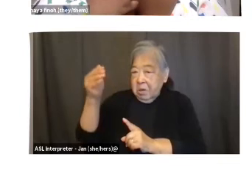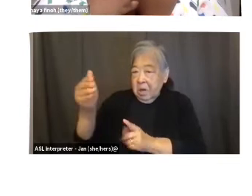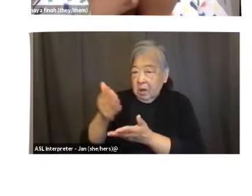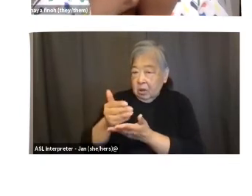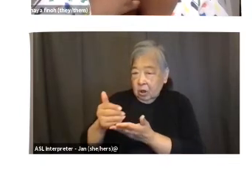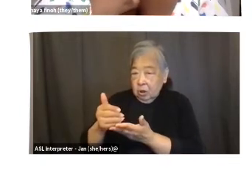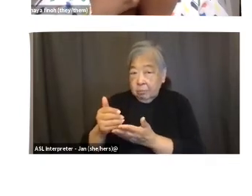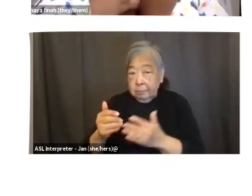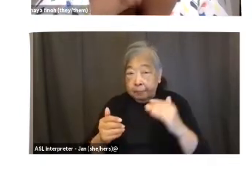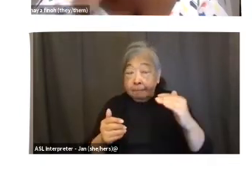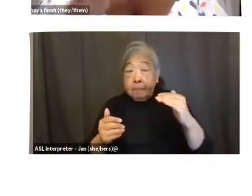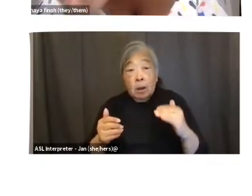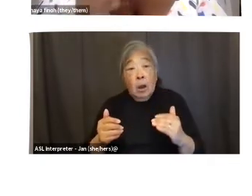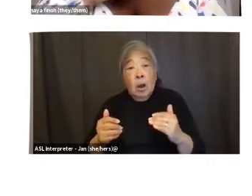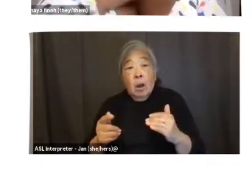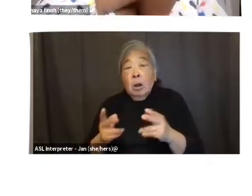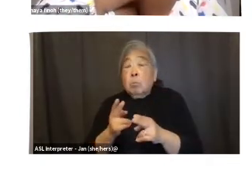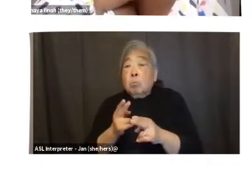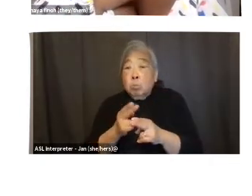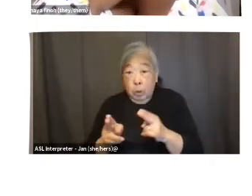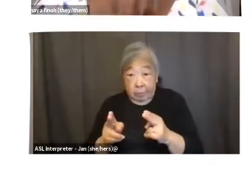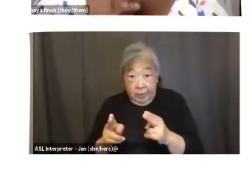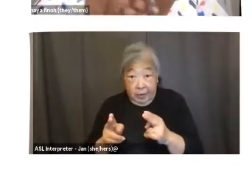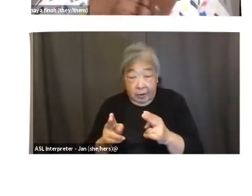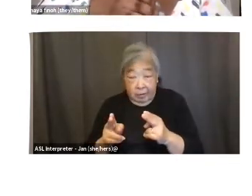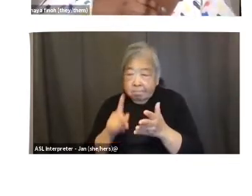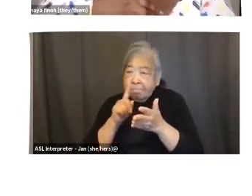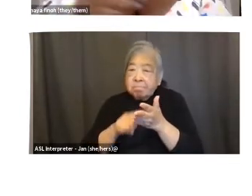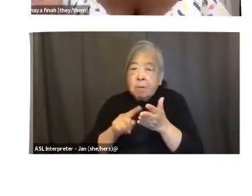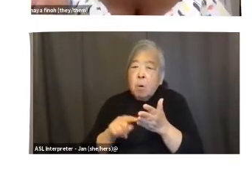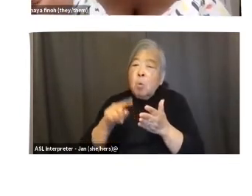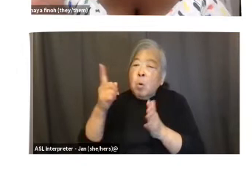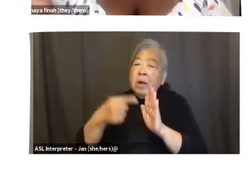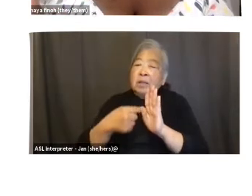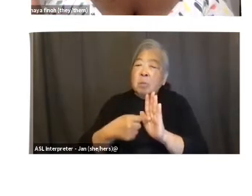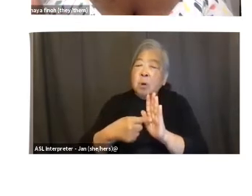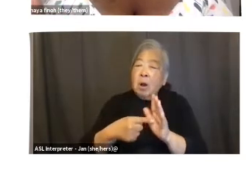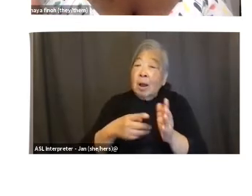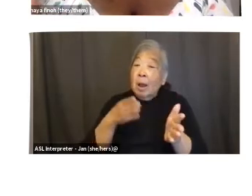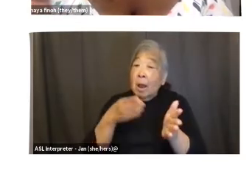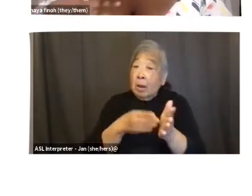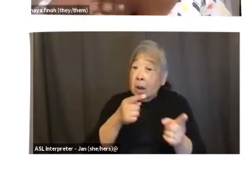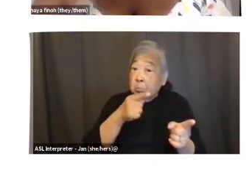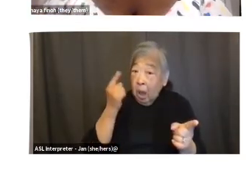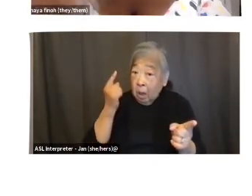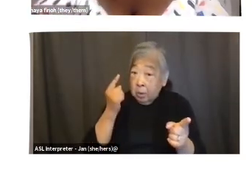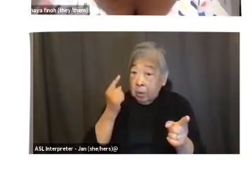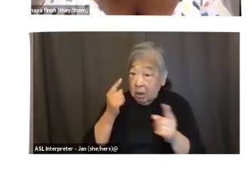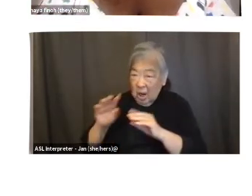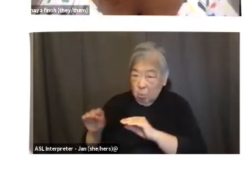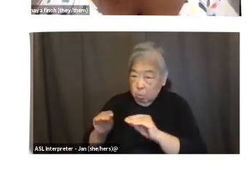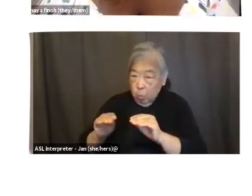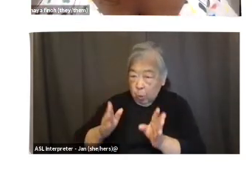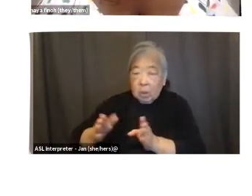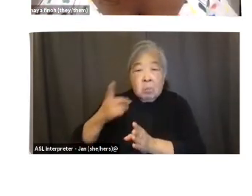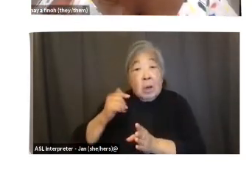please. So we're very briefly going to examine one instance of anti-Blackness and movement organizing. Since our goal is